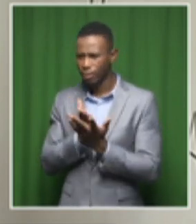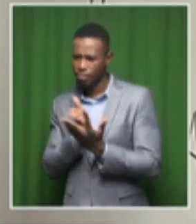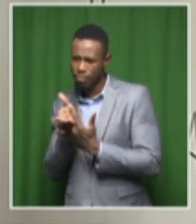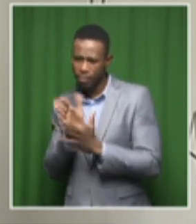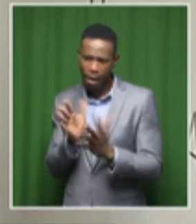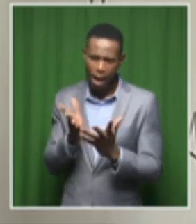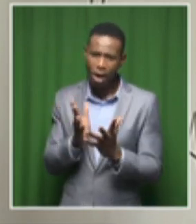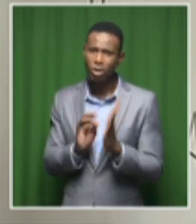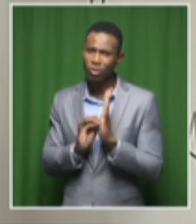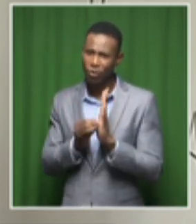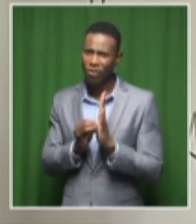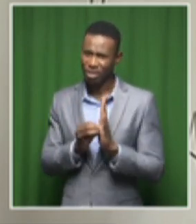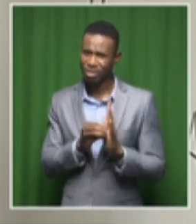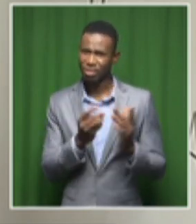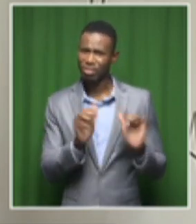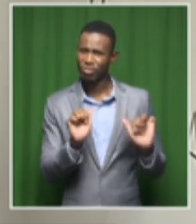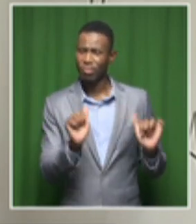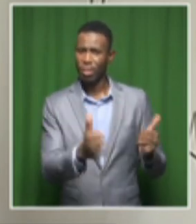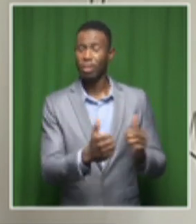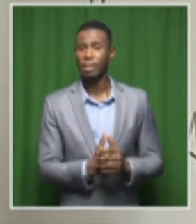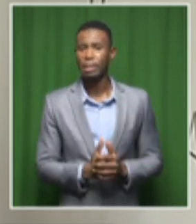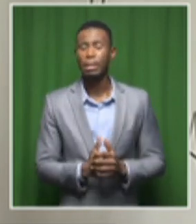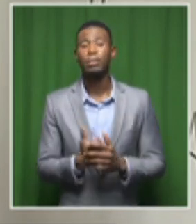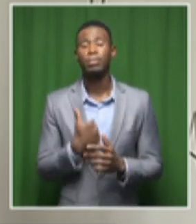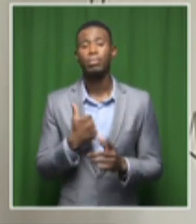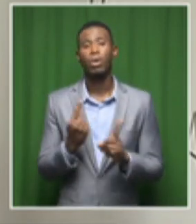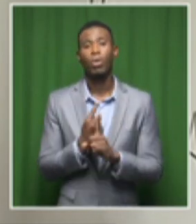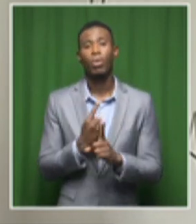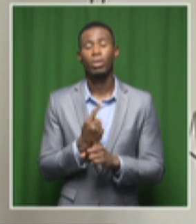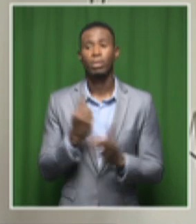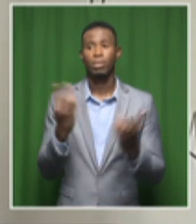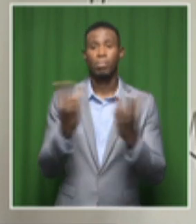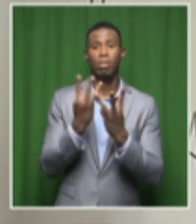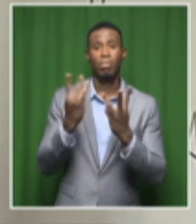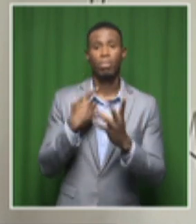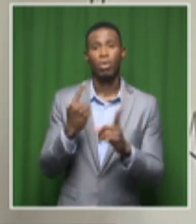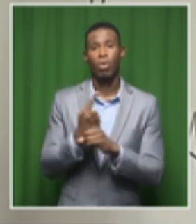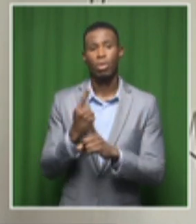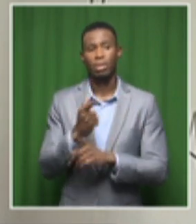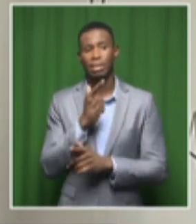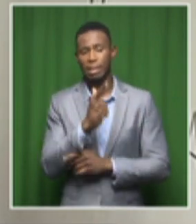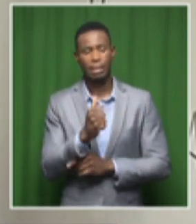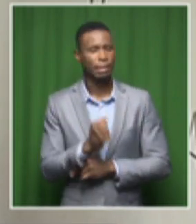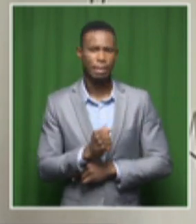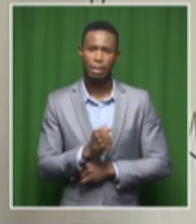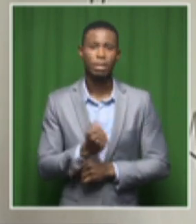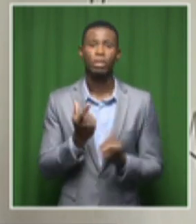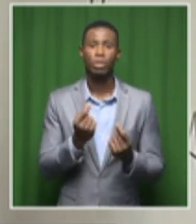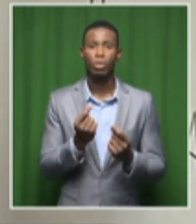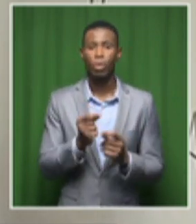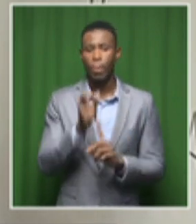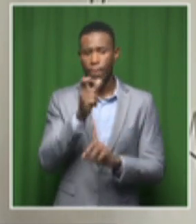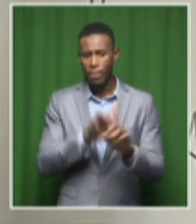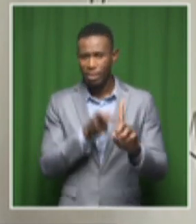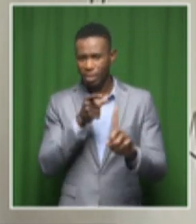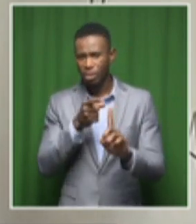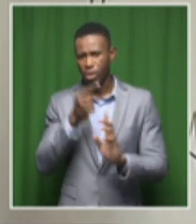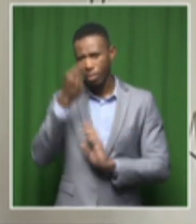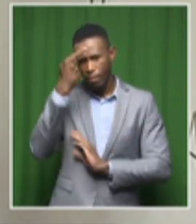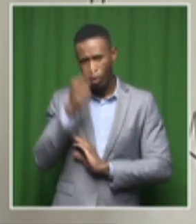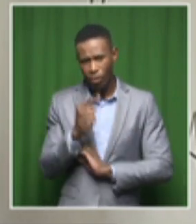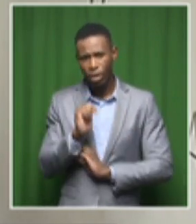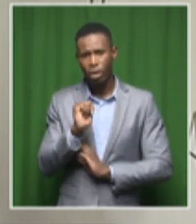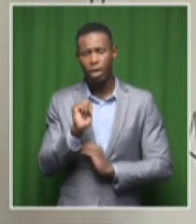look, go and do research, go through the profile, because you can instantly see if this is an actual account or not.